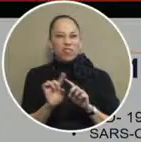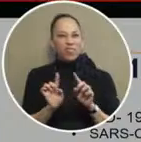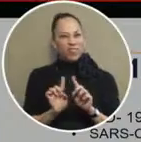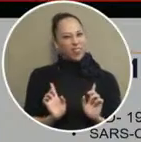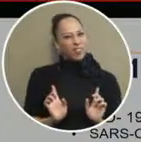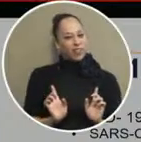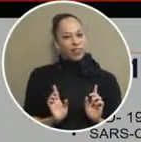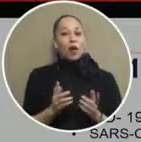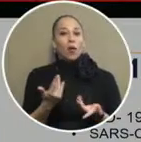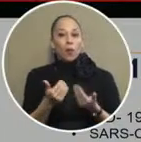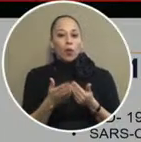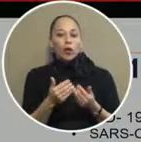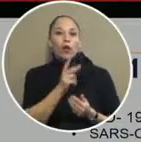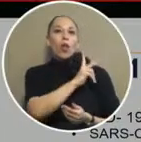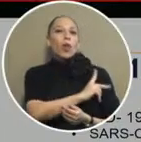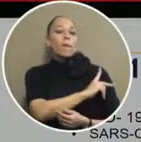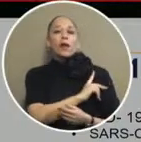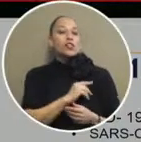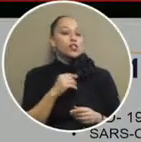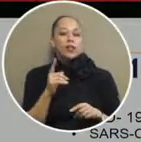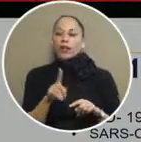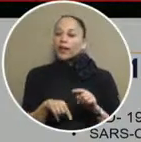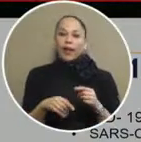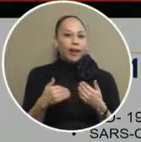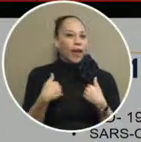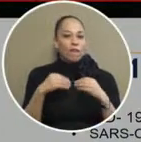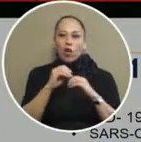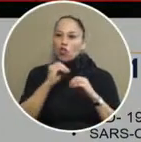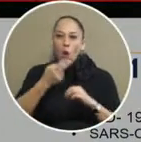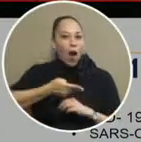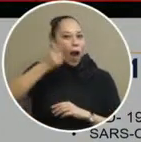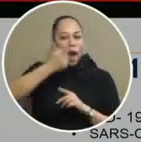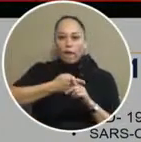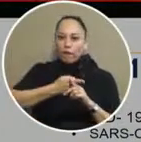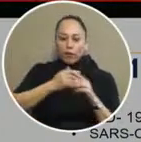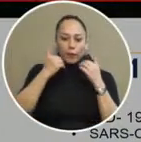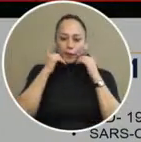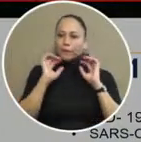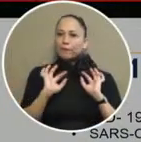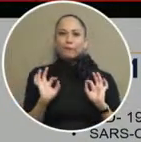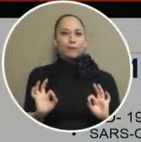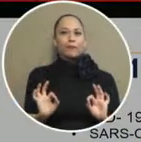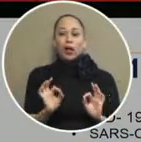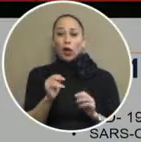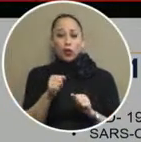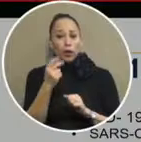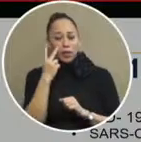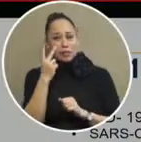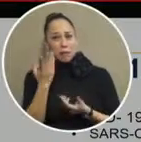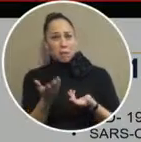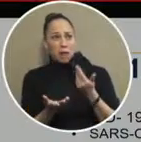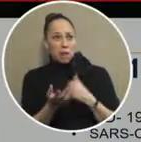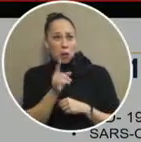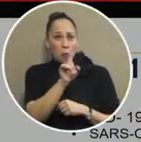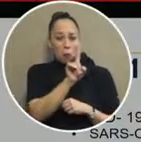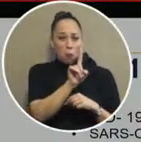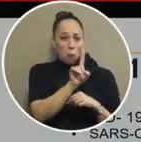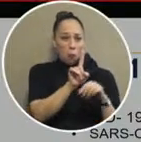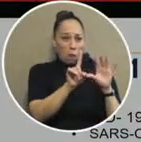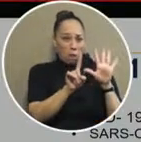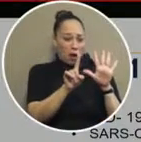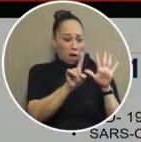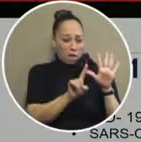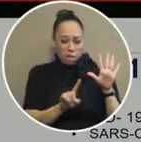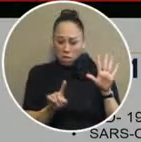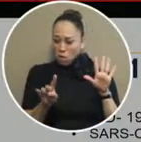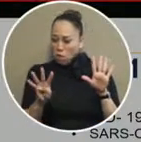Even though many of the patients cannot develop any fever, but it has seen that probably 1 out of 5